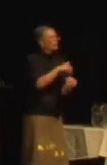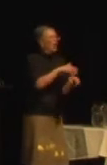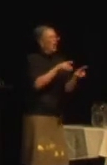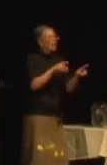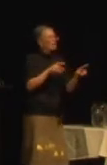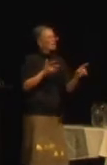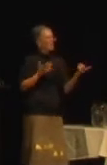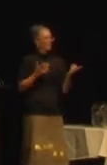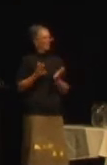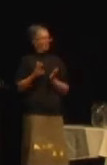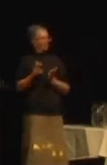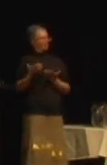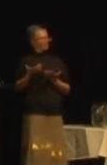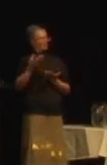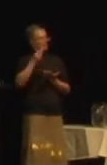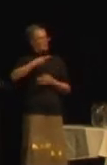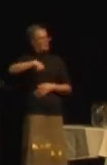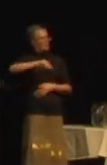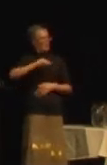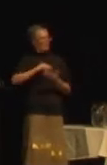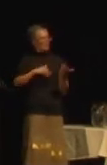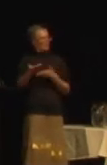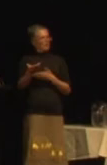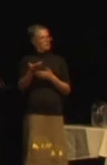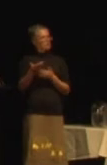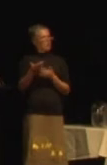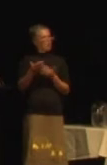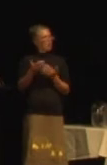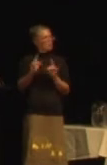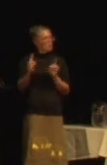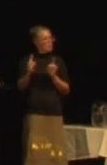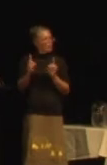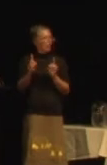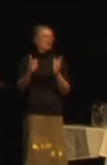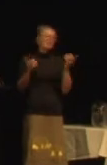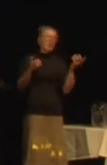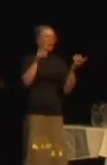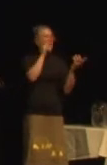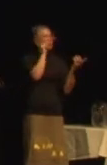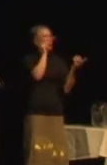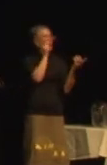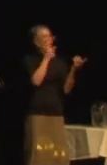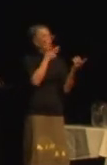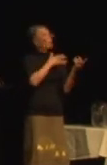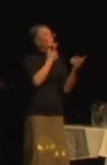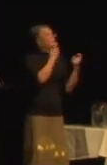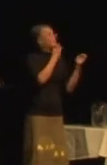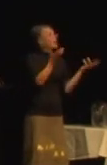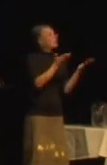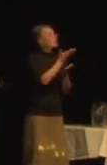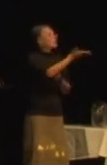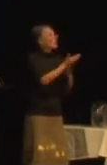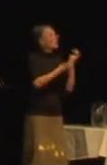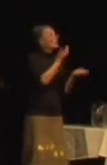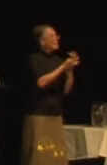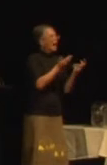Tiriti or Waitangi. And on the whole, Google is exceptionally good at finding these things, and good at finding the collections of